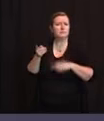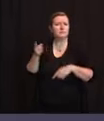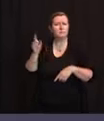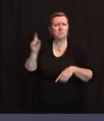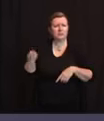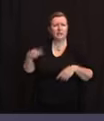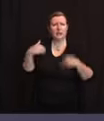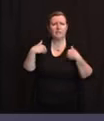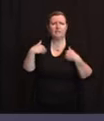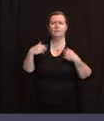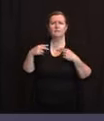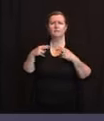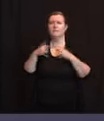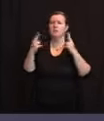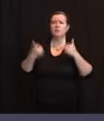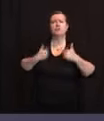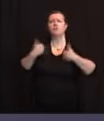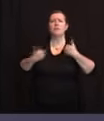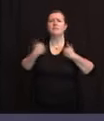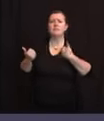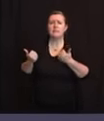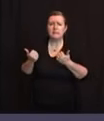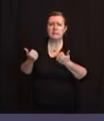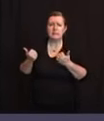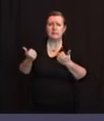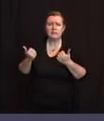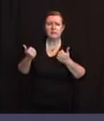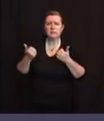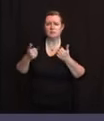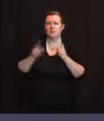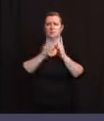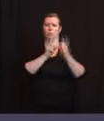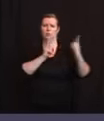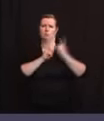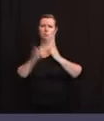and disinfecting measures to combat the COVID-19 pandemic.